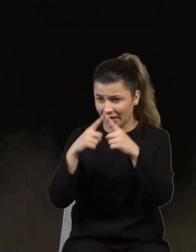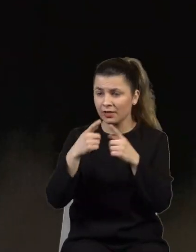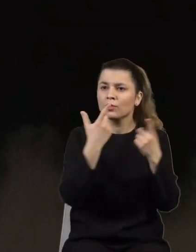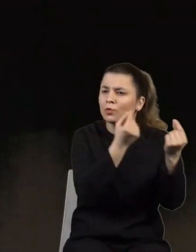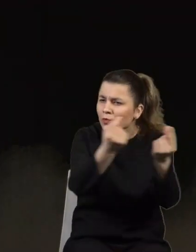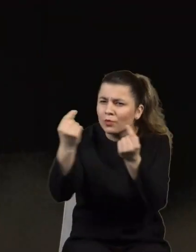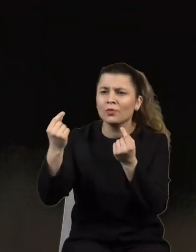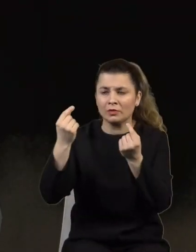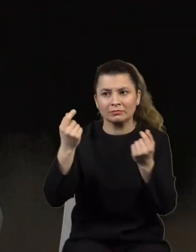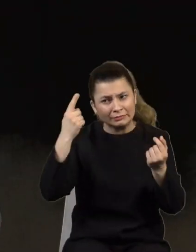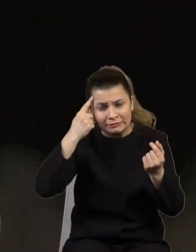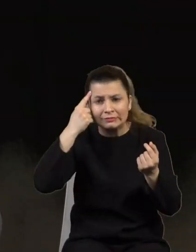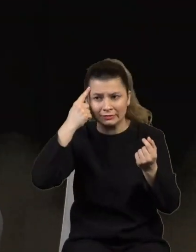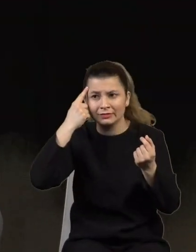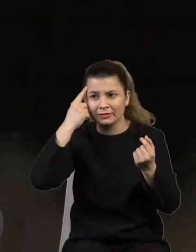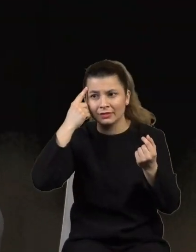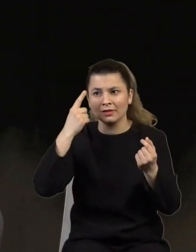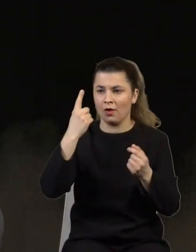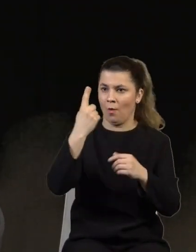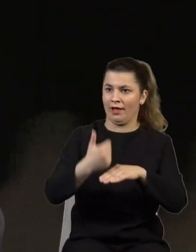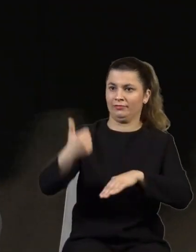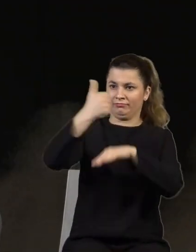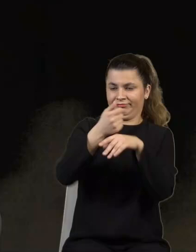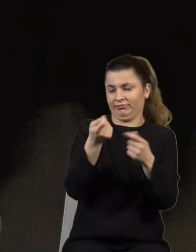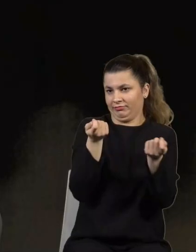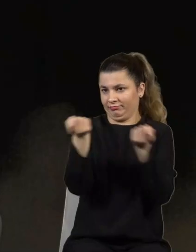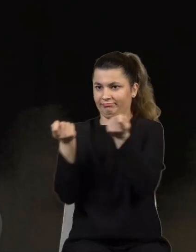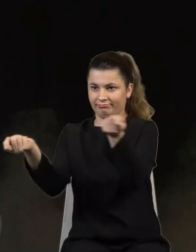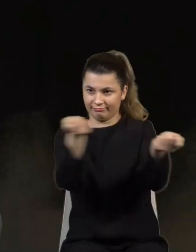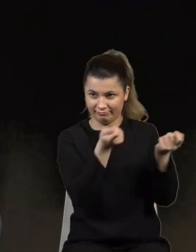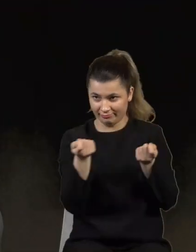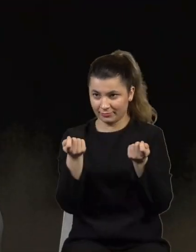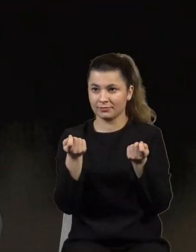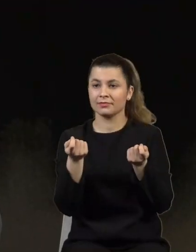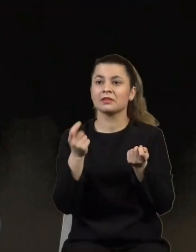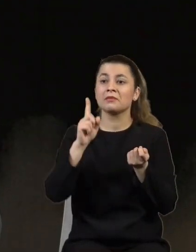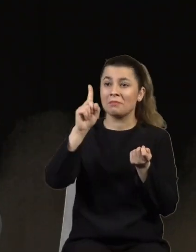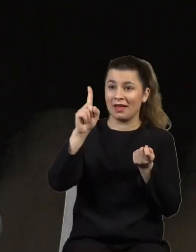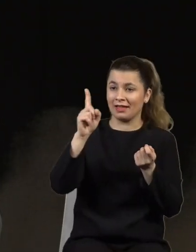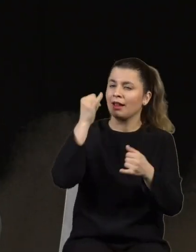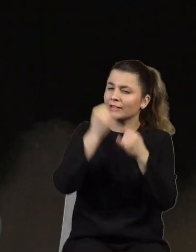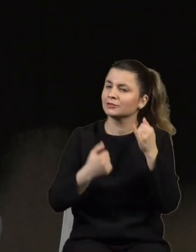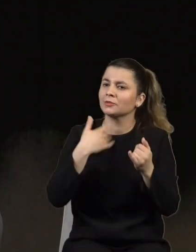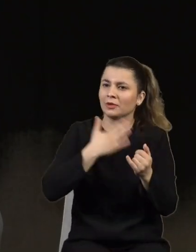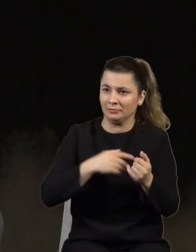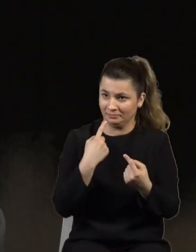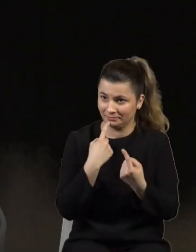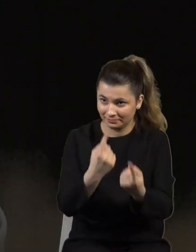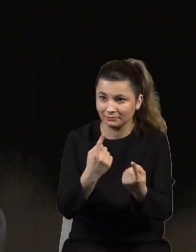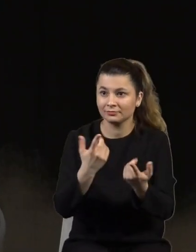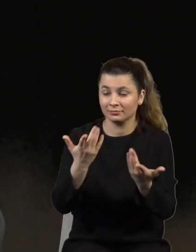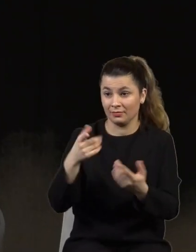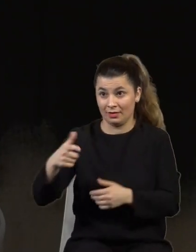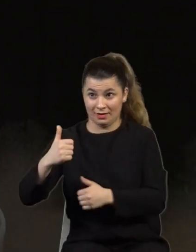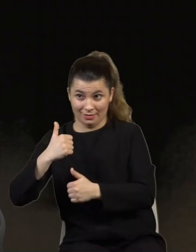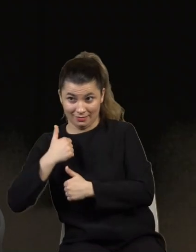military and civil servants should start to talk, to better understand each other, to better understand the needs. As